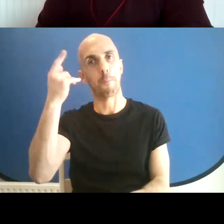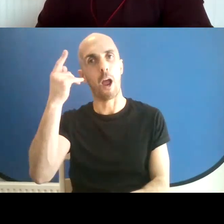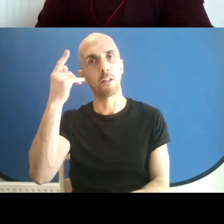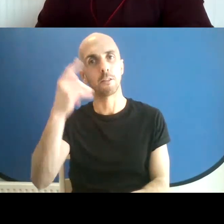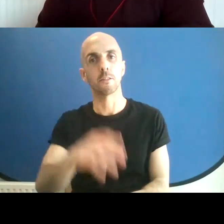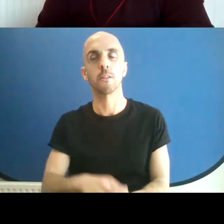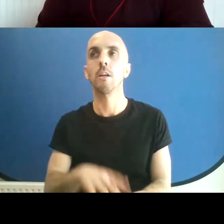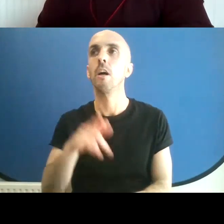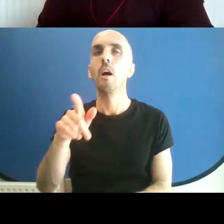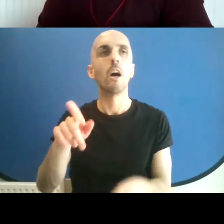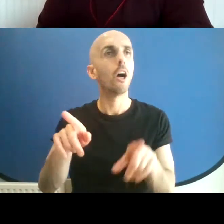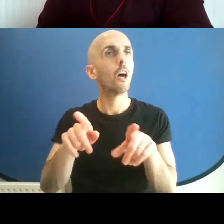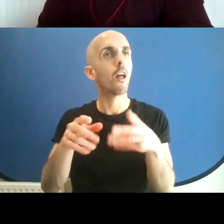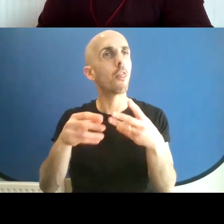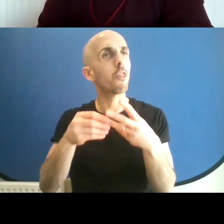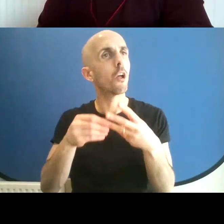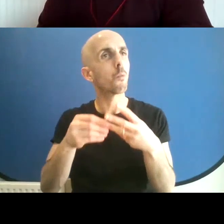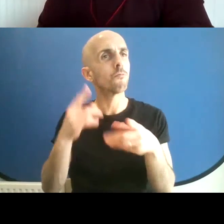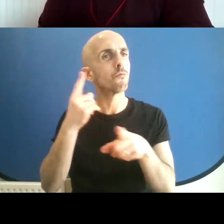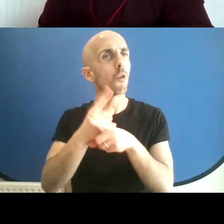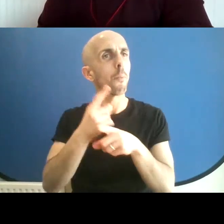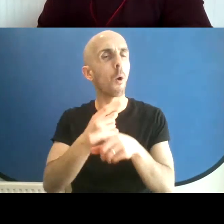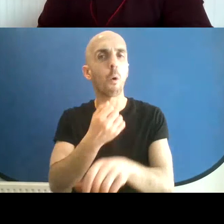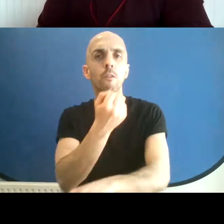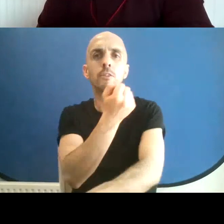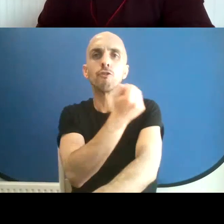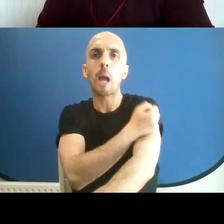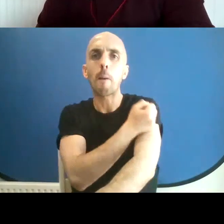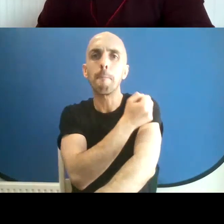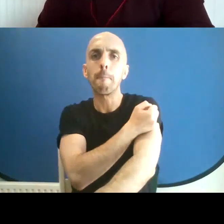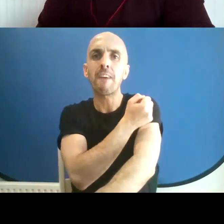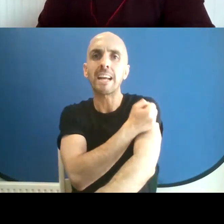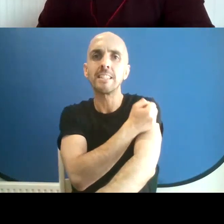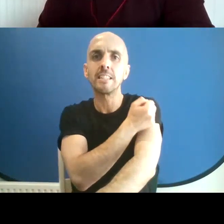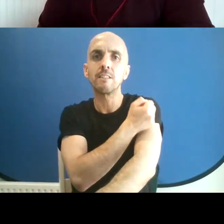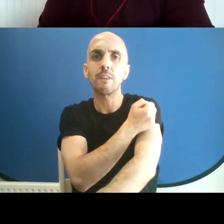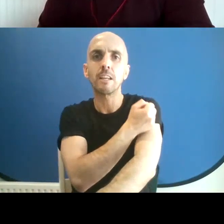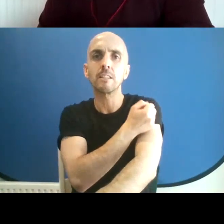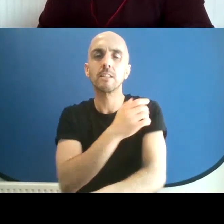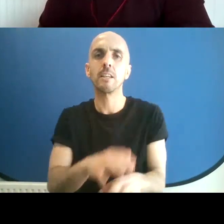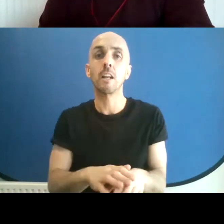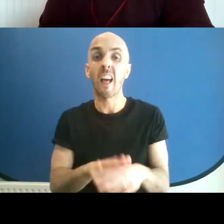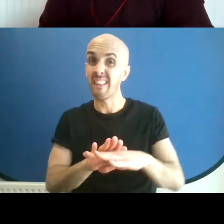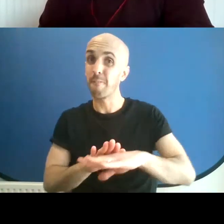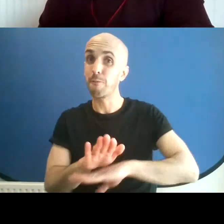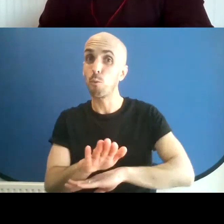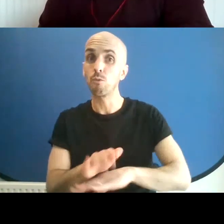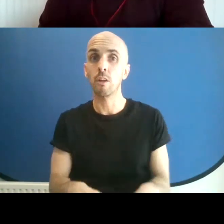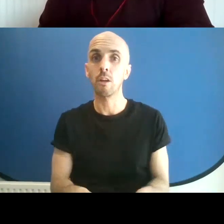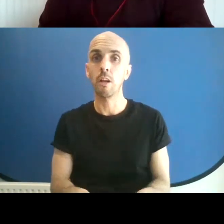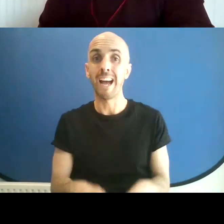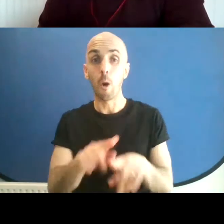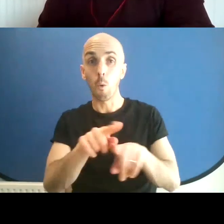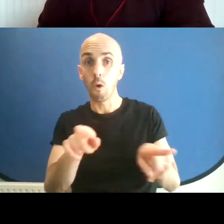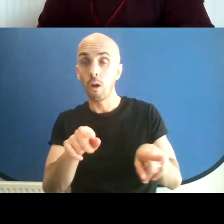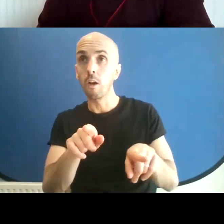the vaccine and next steps and moving forward, and how people were feeling a lot more confident now people are getting the